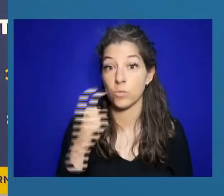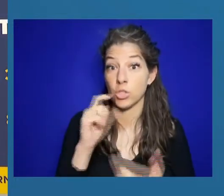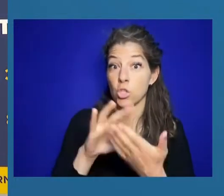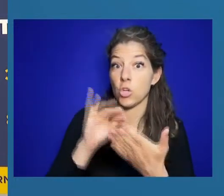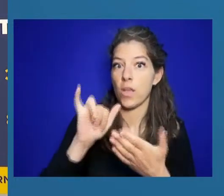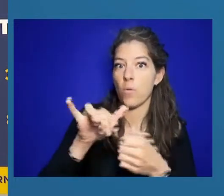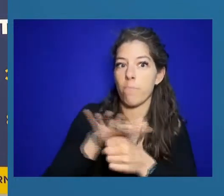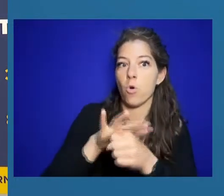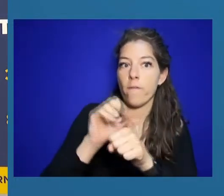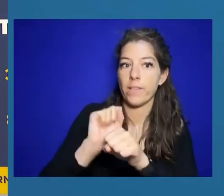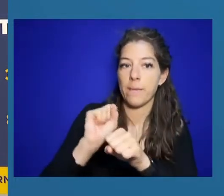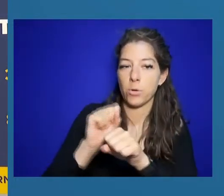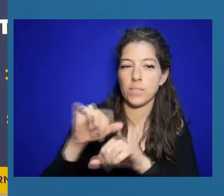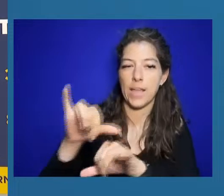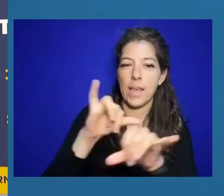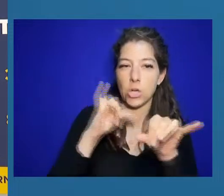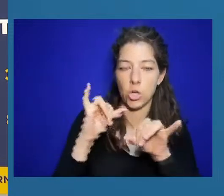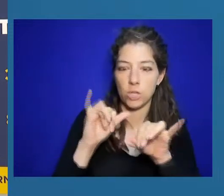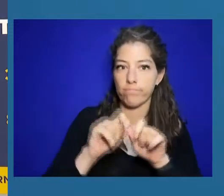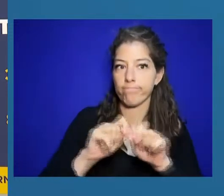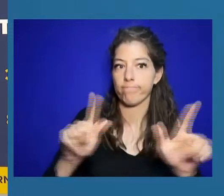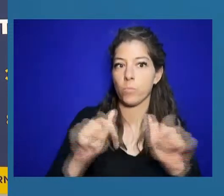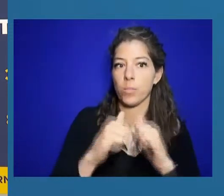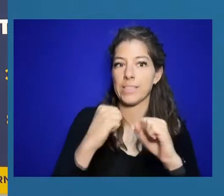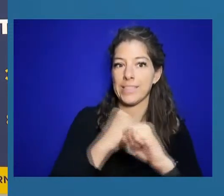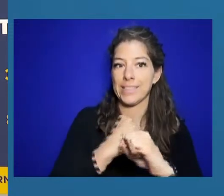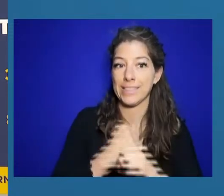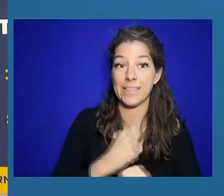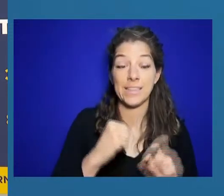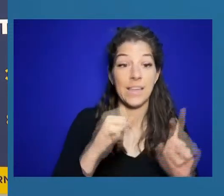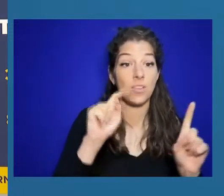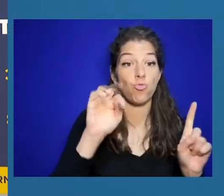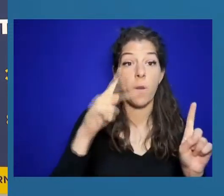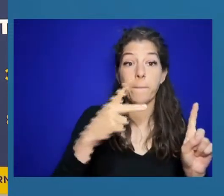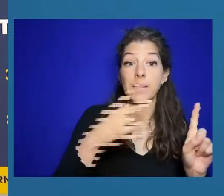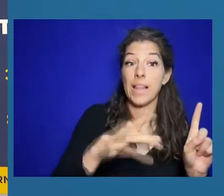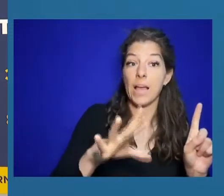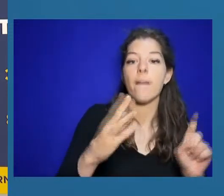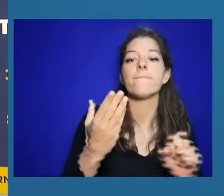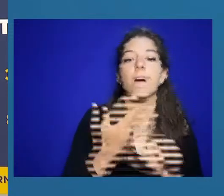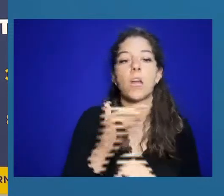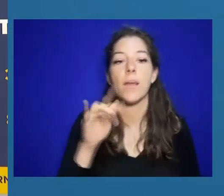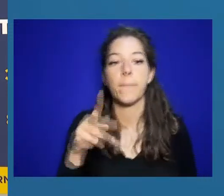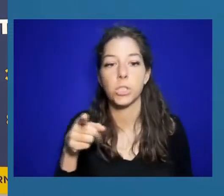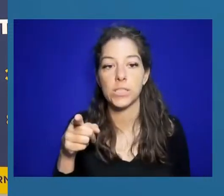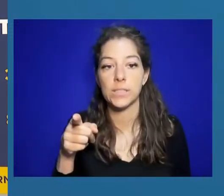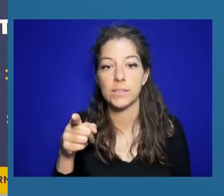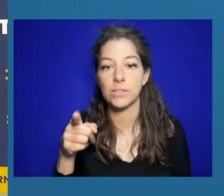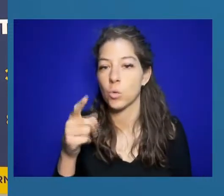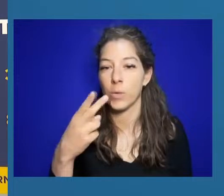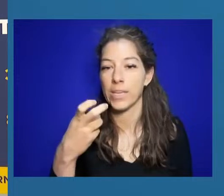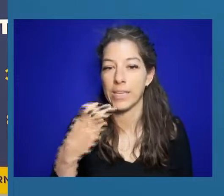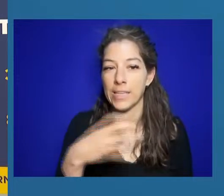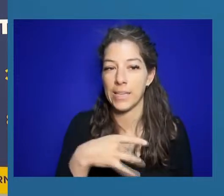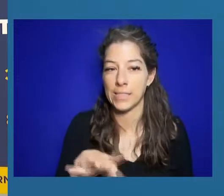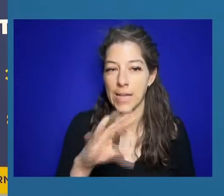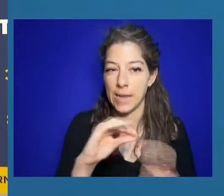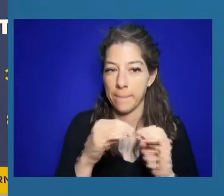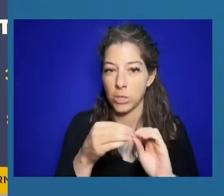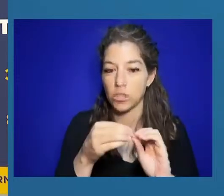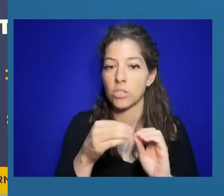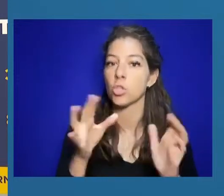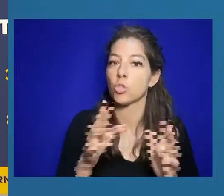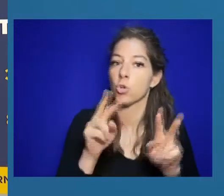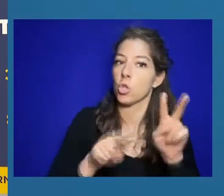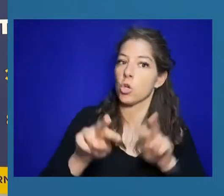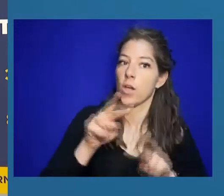Labor Standards came out with statistics that he didn't like. He fired that person. So we know how he is with numbers. So I encourage you to look at what he says,